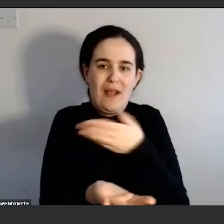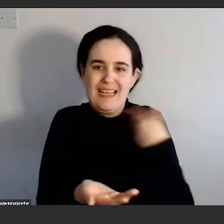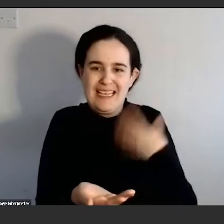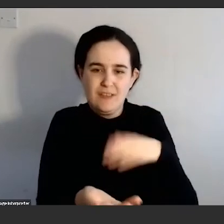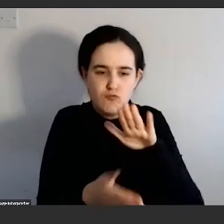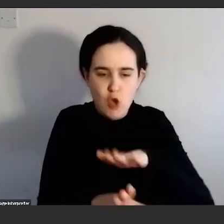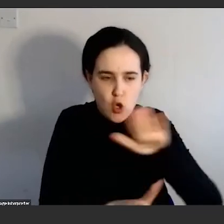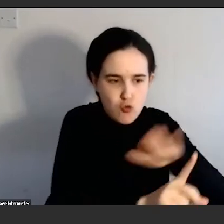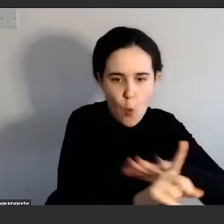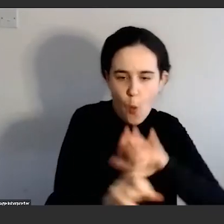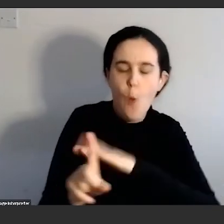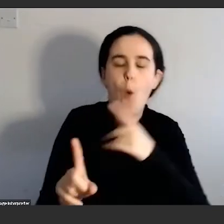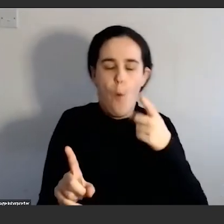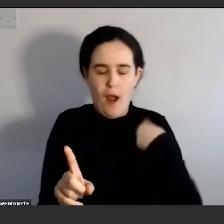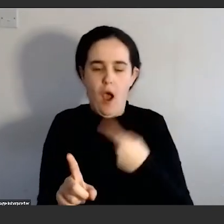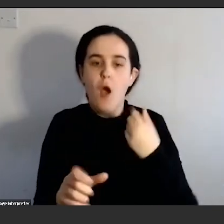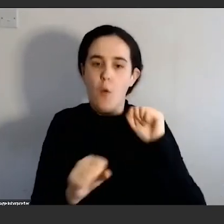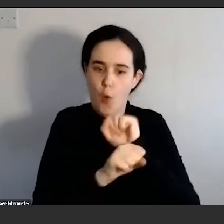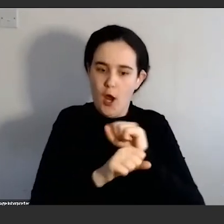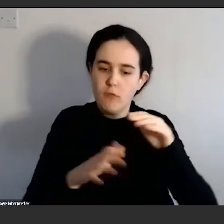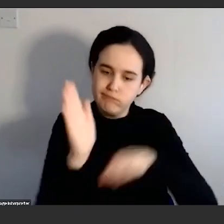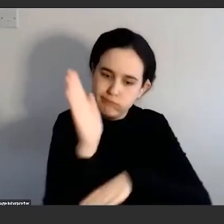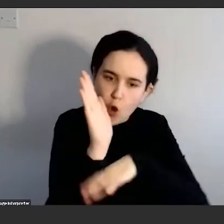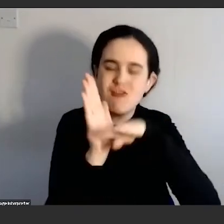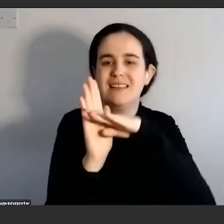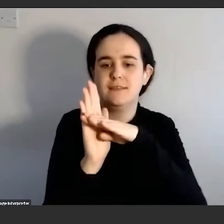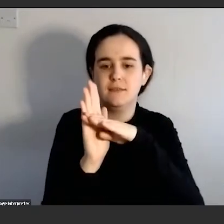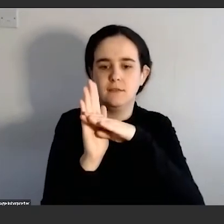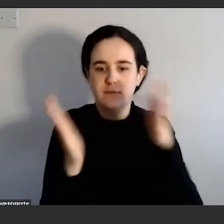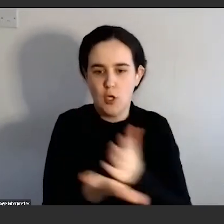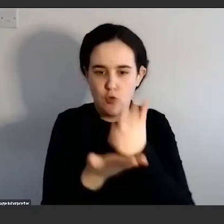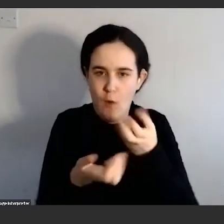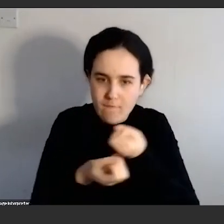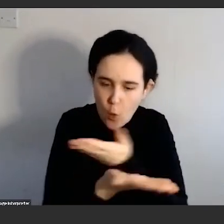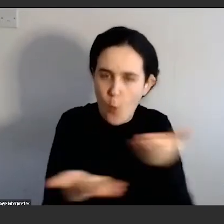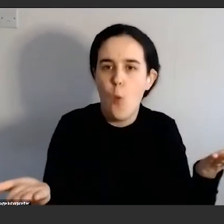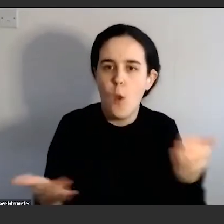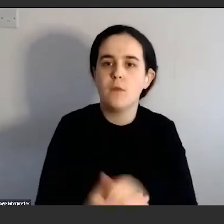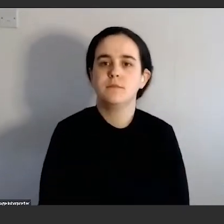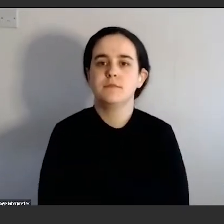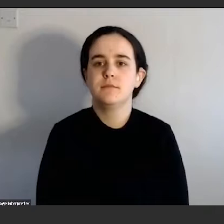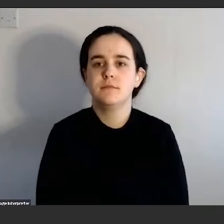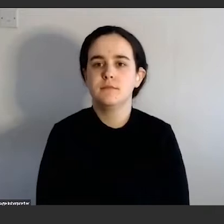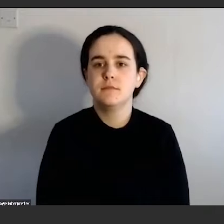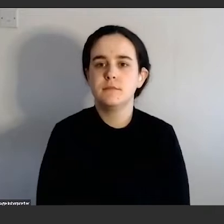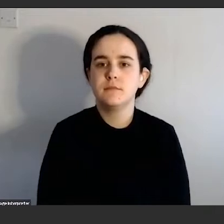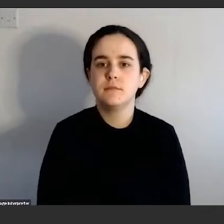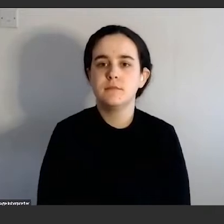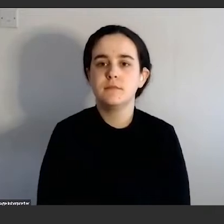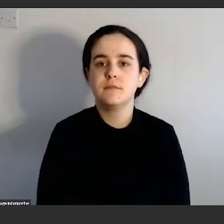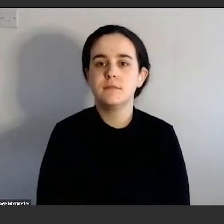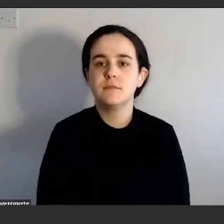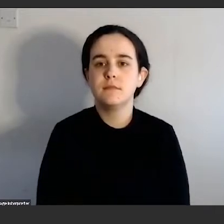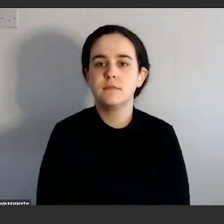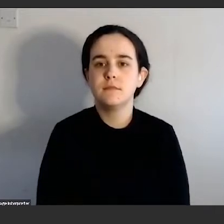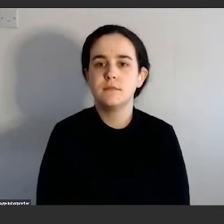so much, Minister Horowitz. We are staying in Israel because we have one of your great musical artists joining us. I'm sure